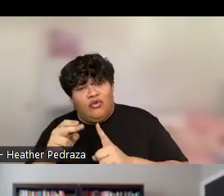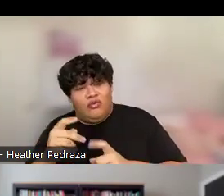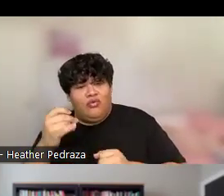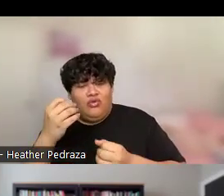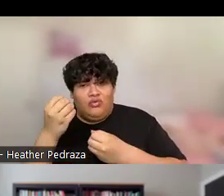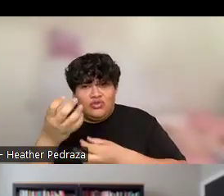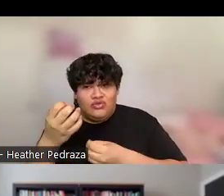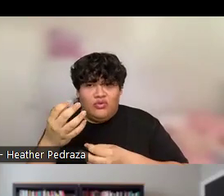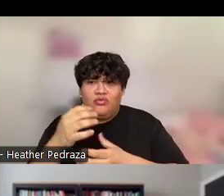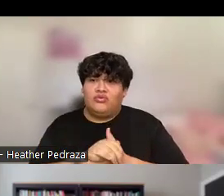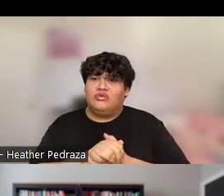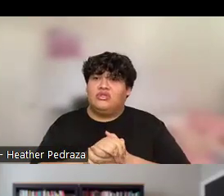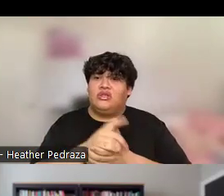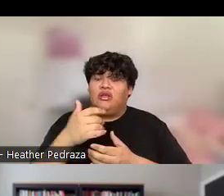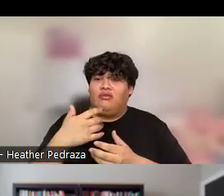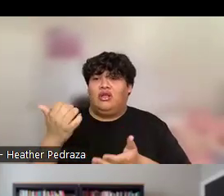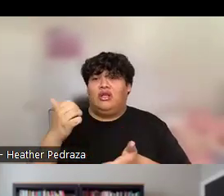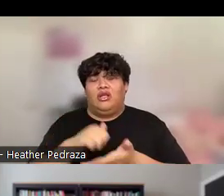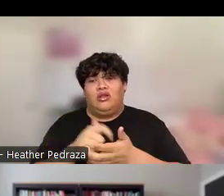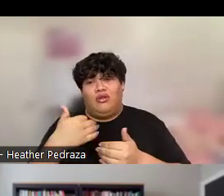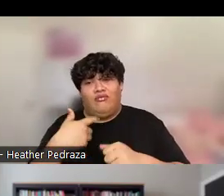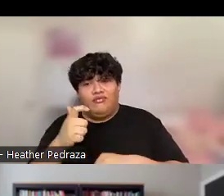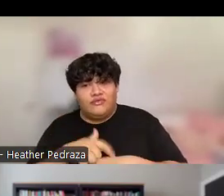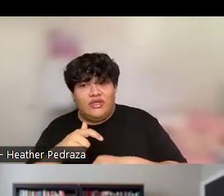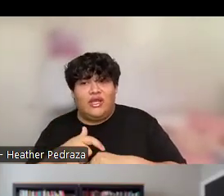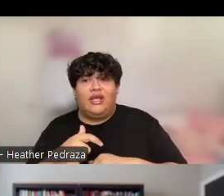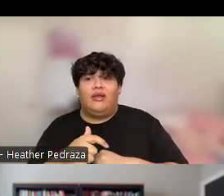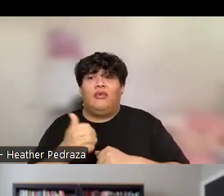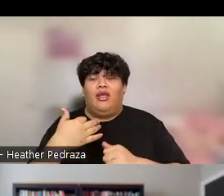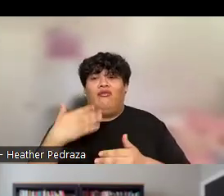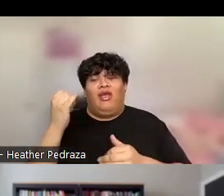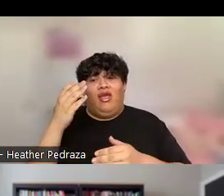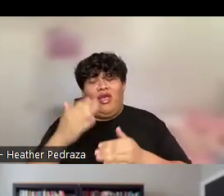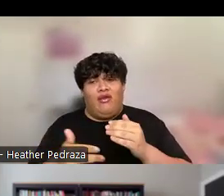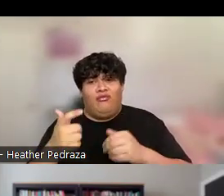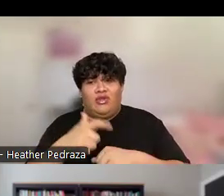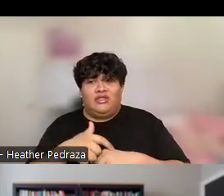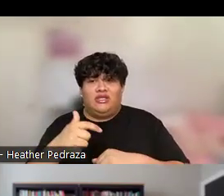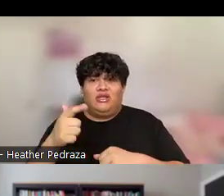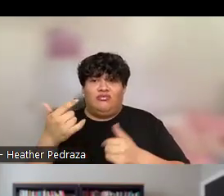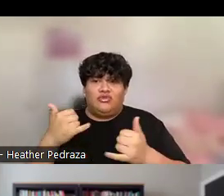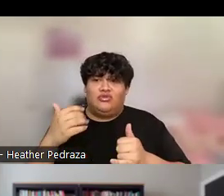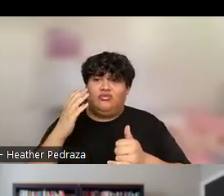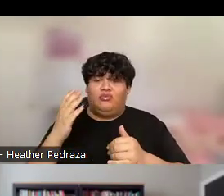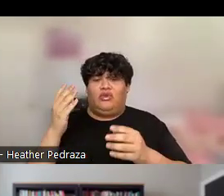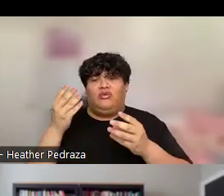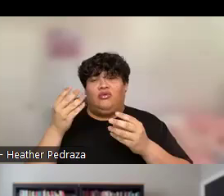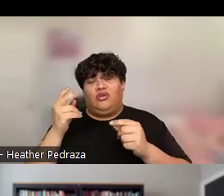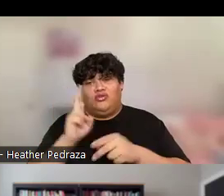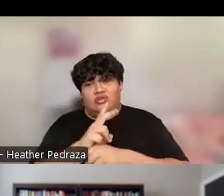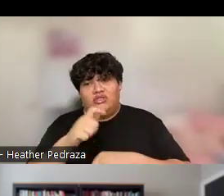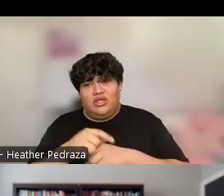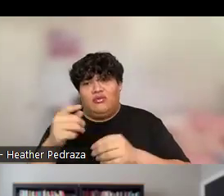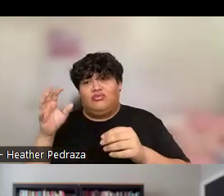evaluation. And again, since there is still time, halfway through implementation, we will be spending a lot of time at this point